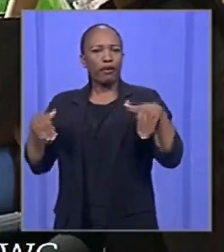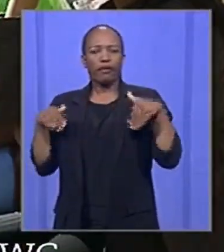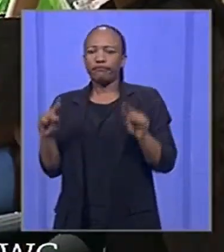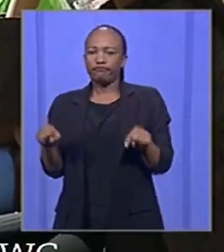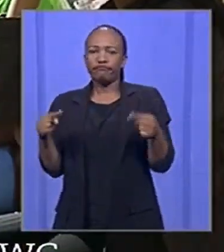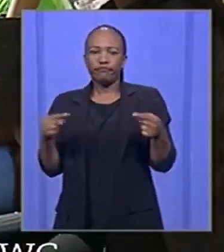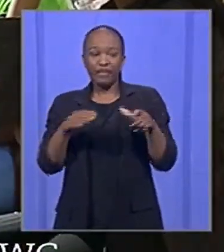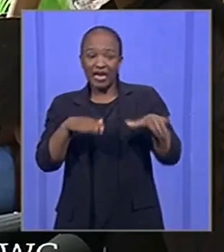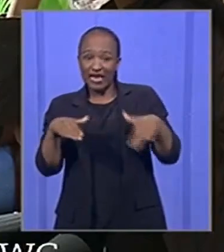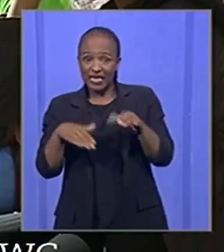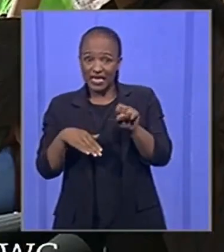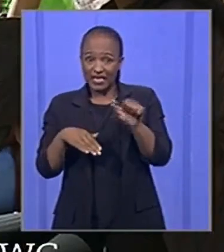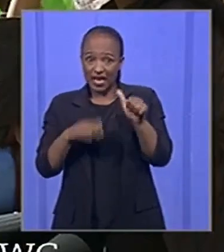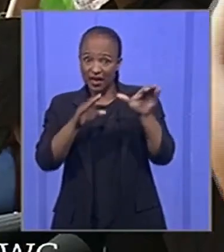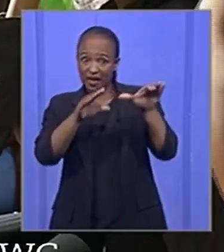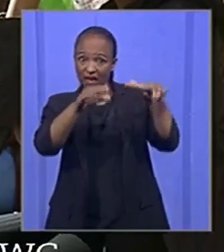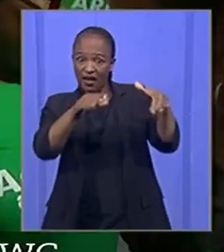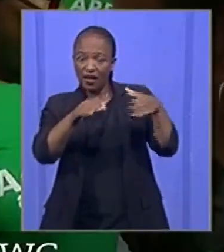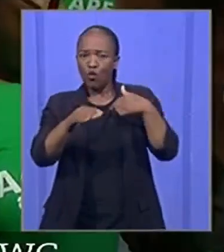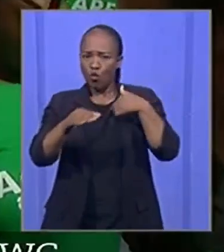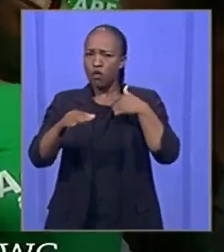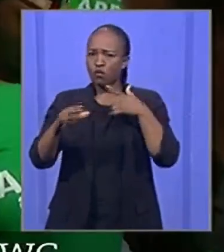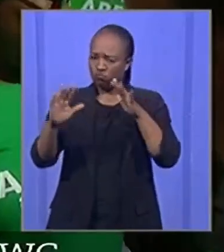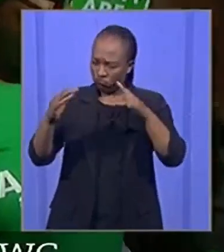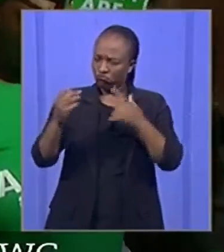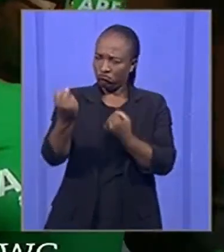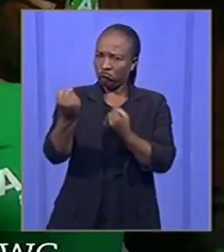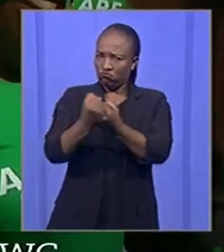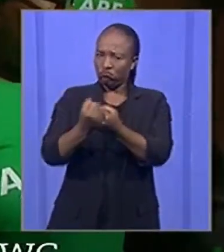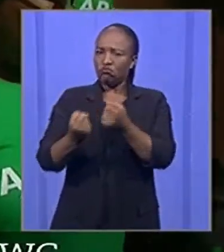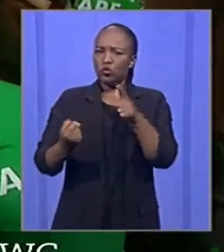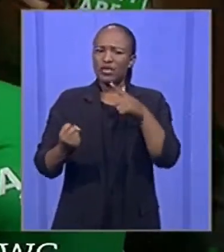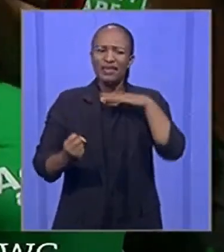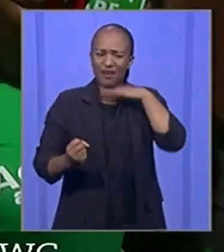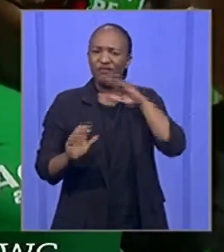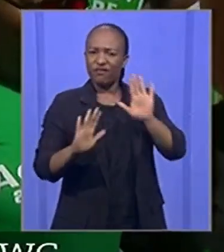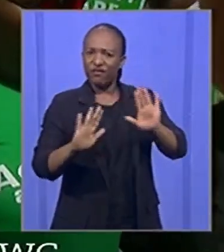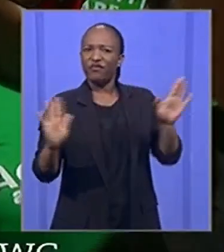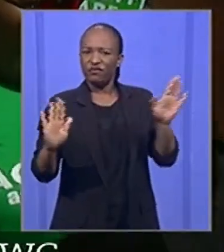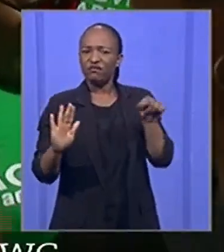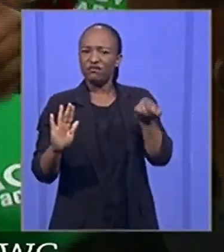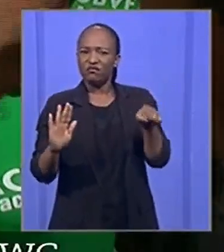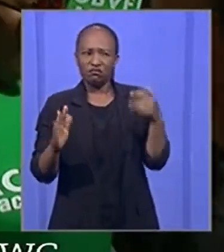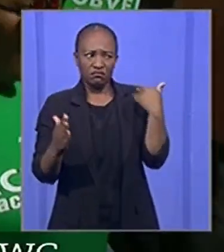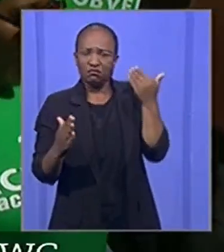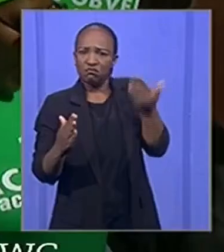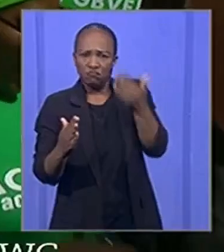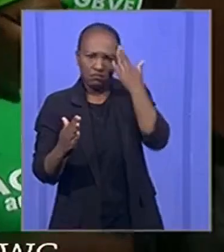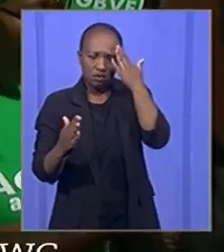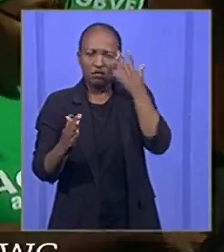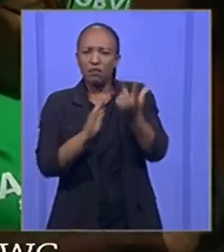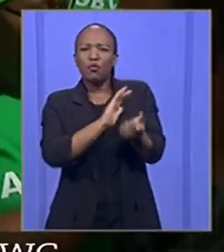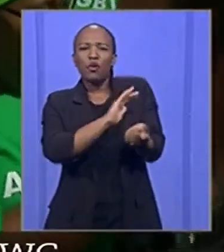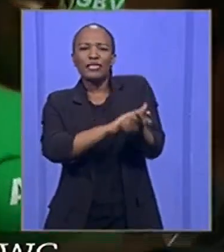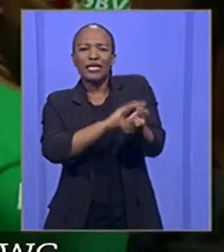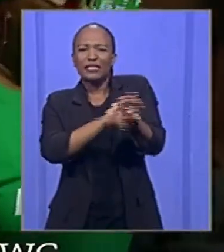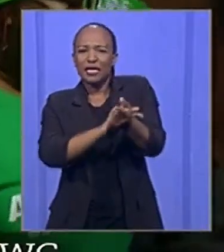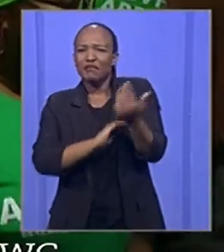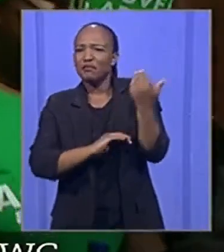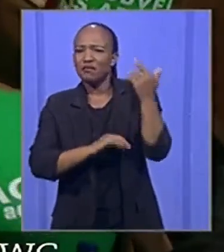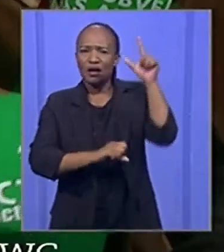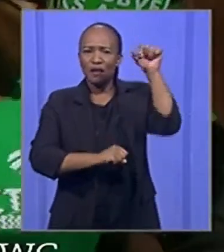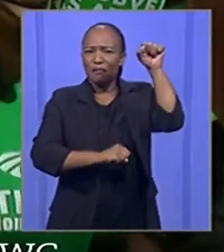Action SA, are amplifying this voice, and we are saying that enough is enough. We want to know what has been done. There have been marches. There have